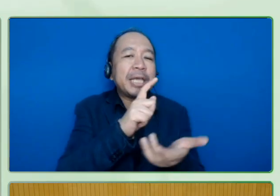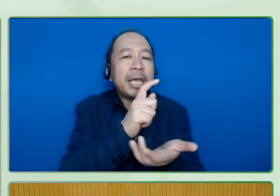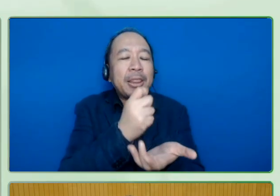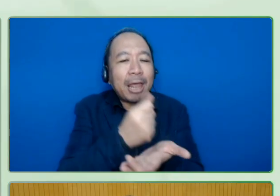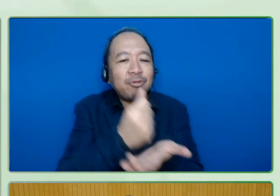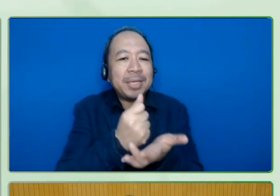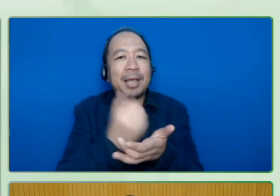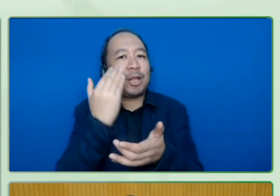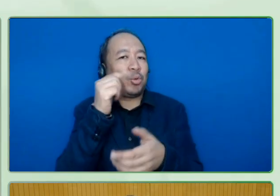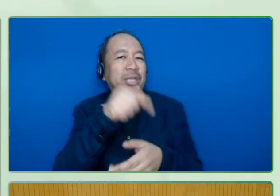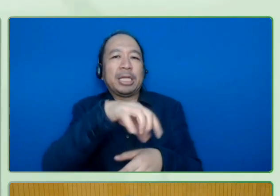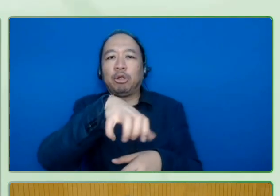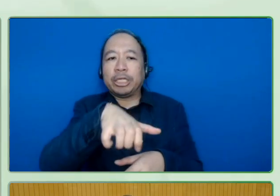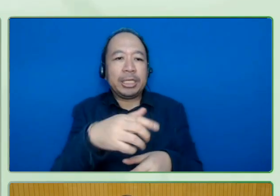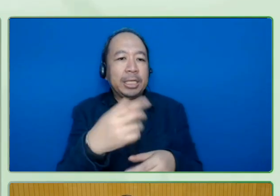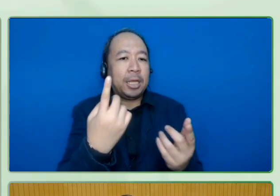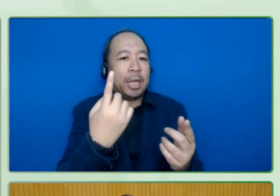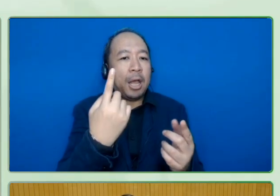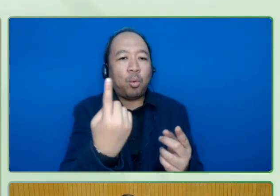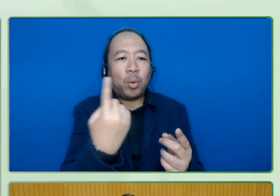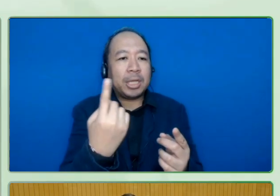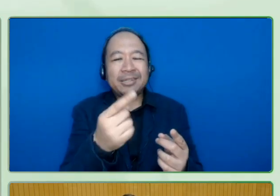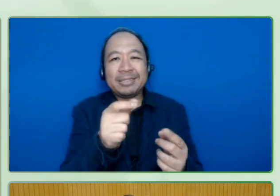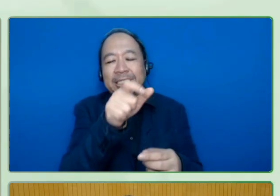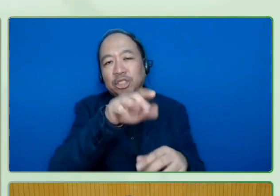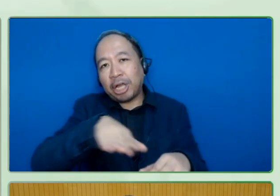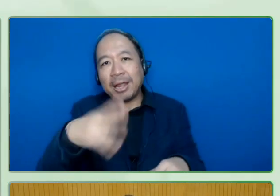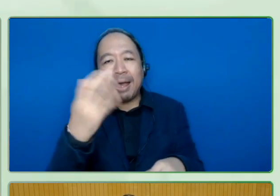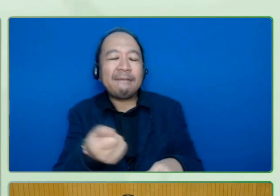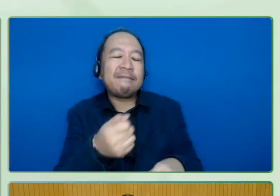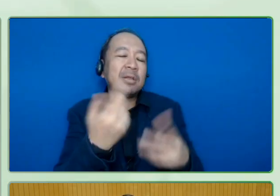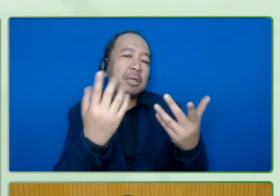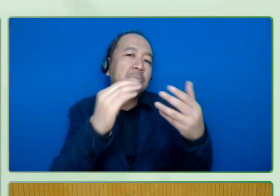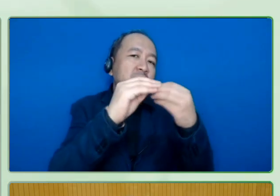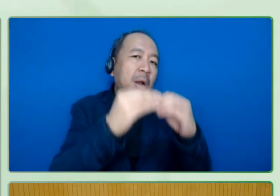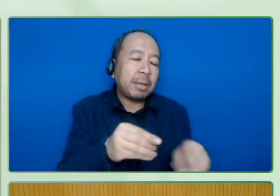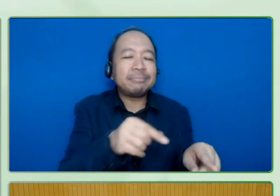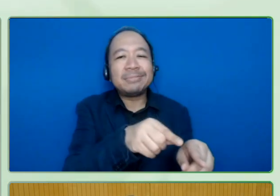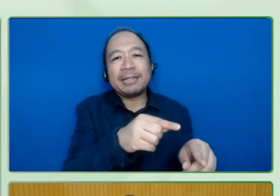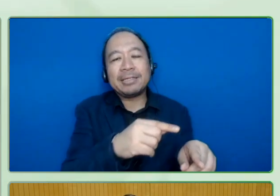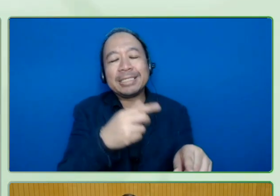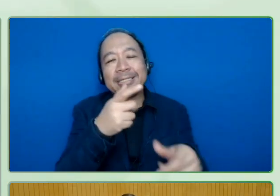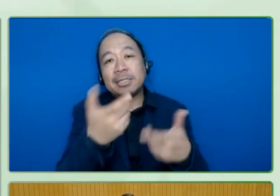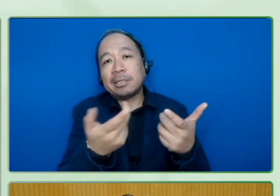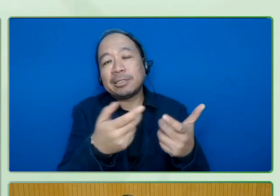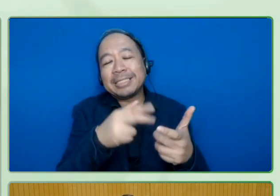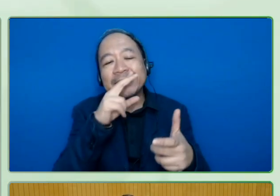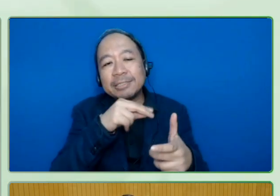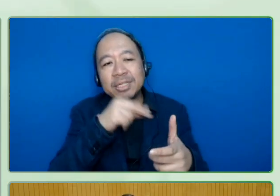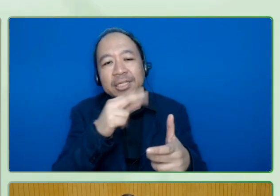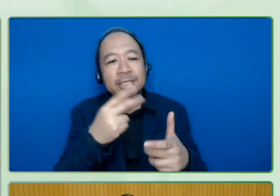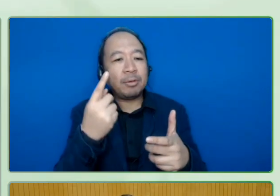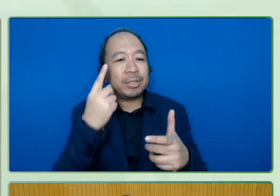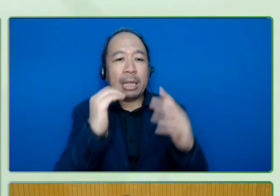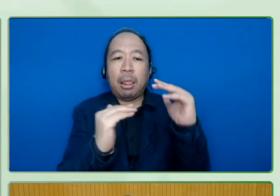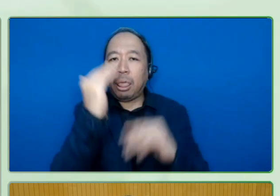child had some kind of speech issue, and we have a lack of speech therapists, we have the uneven distribution in country, and you can go